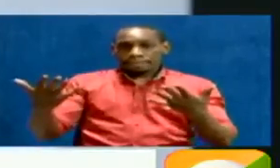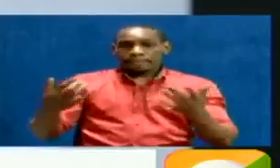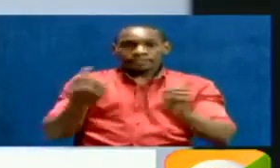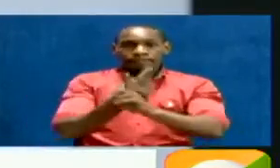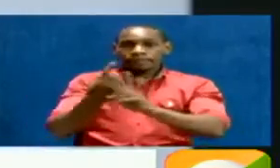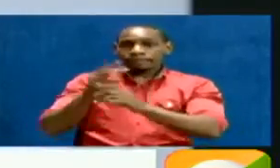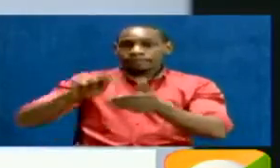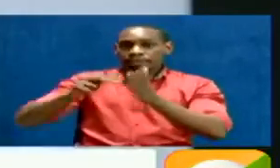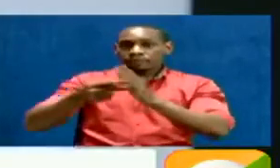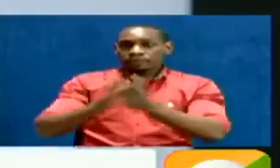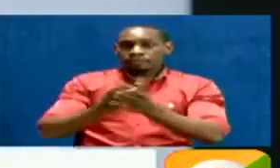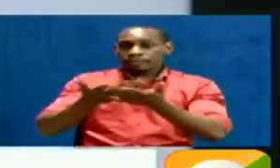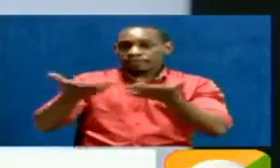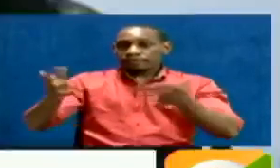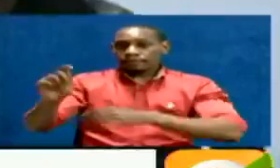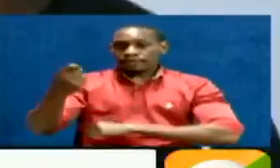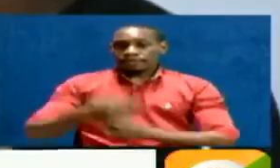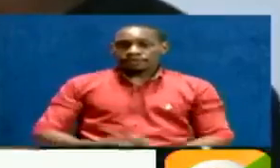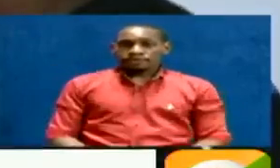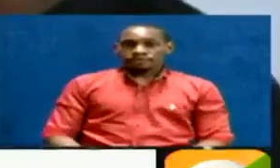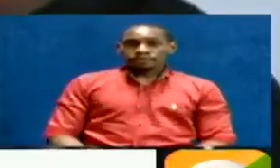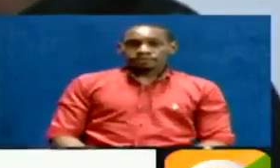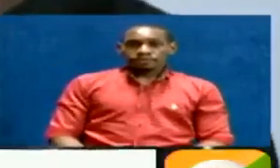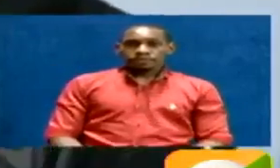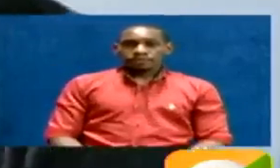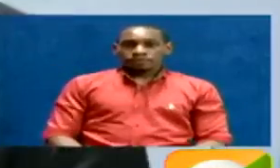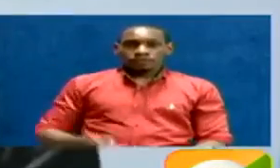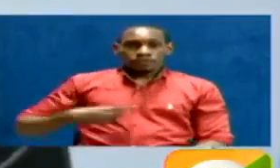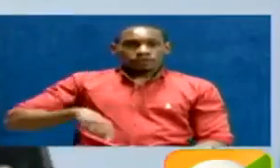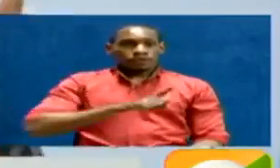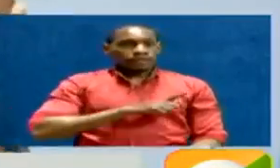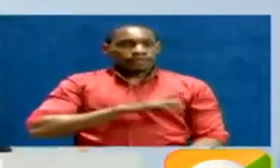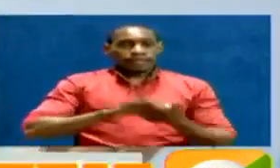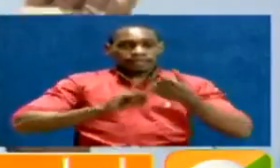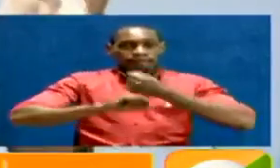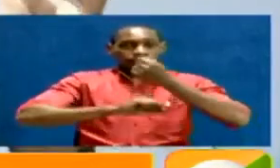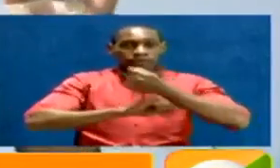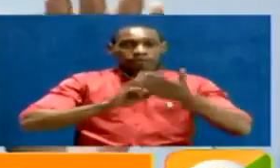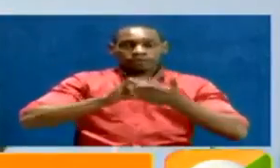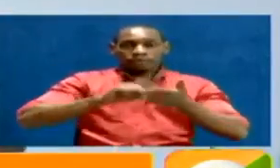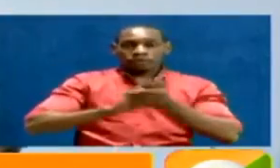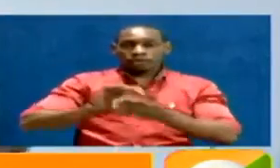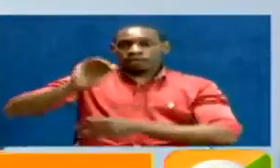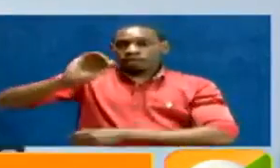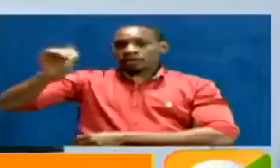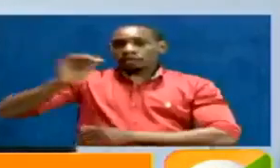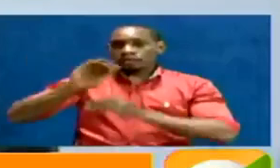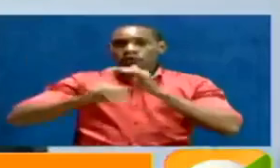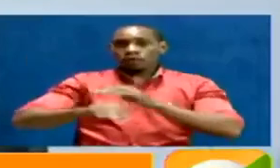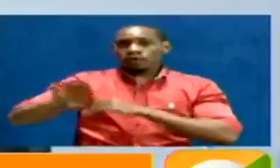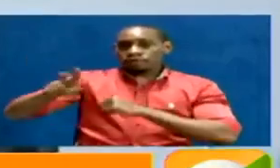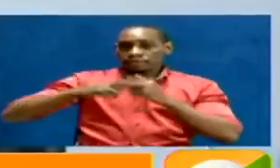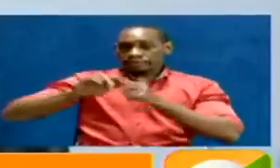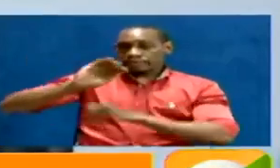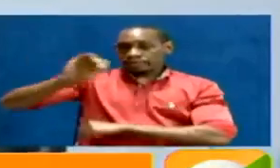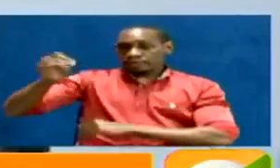across various projects across the country. We are fortunate as a foundation that in all the counties, all the